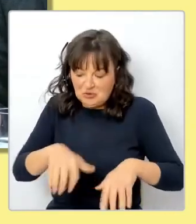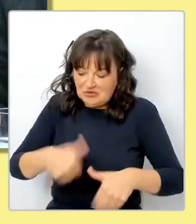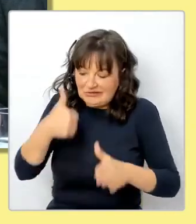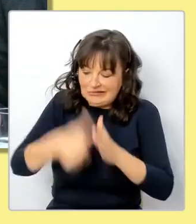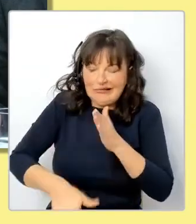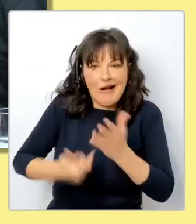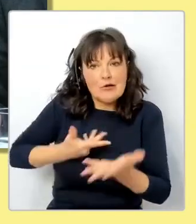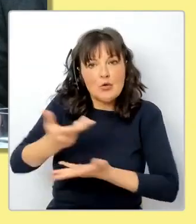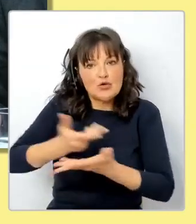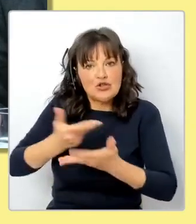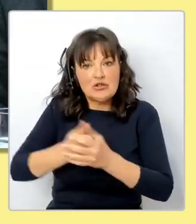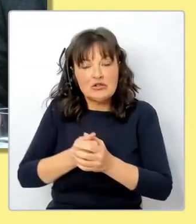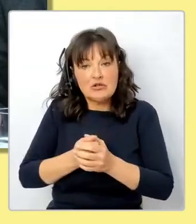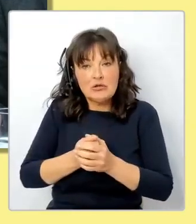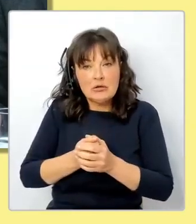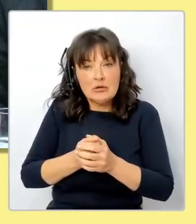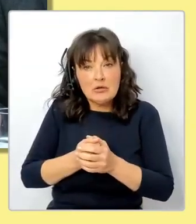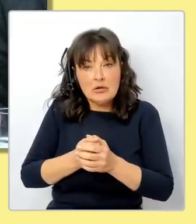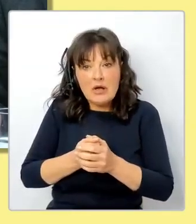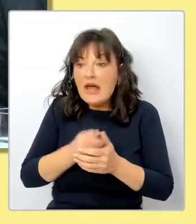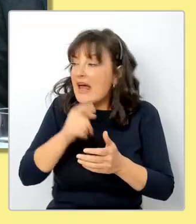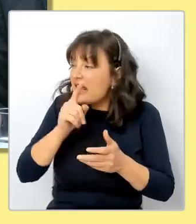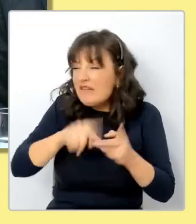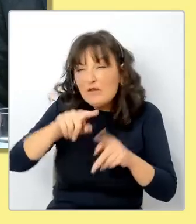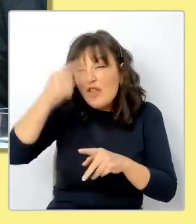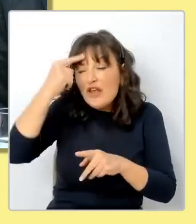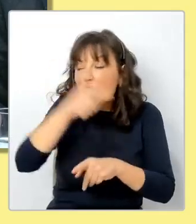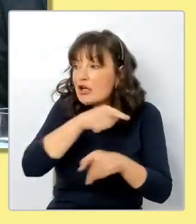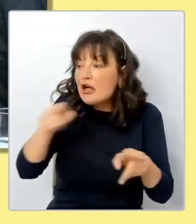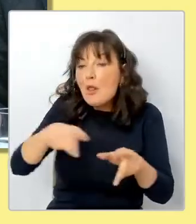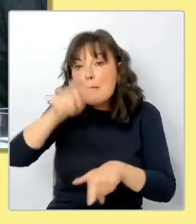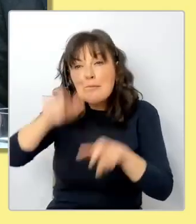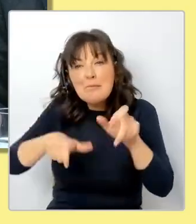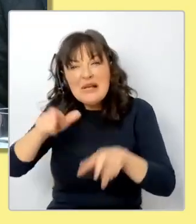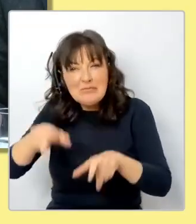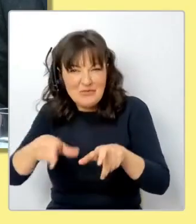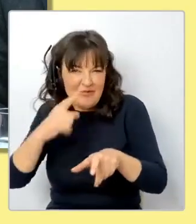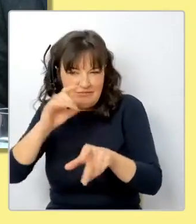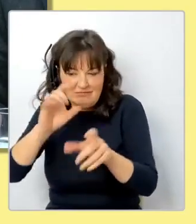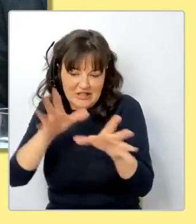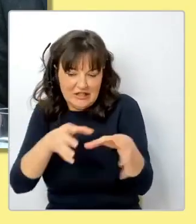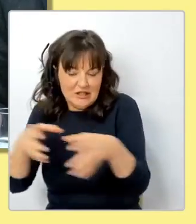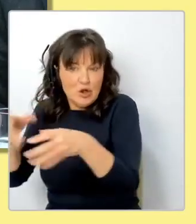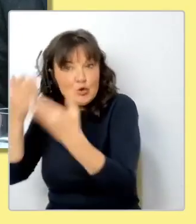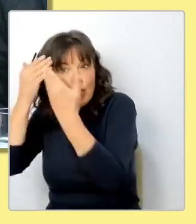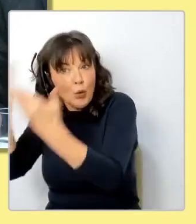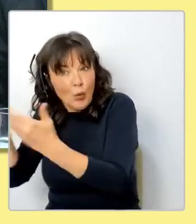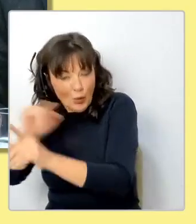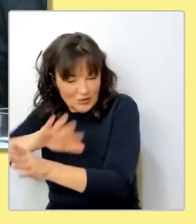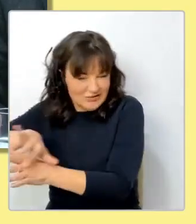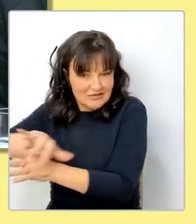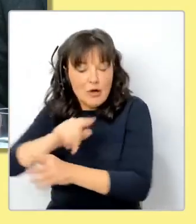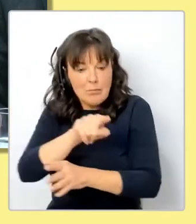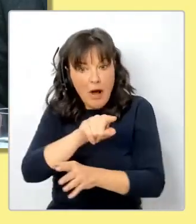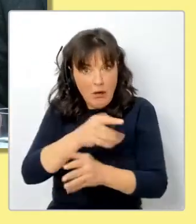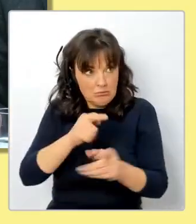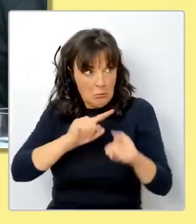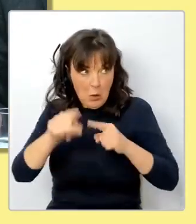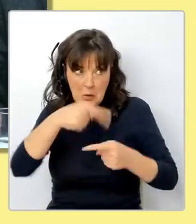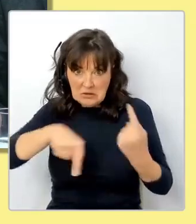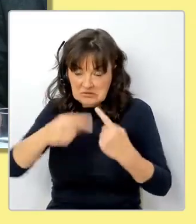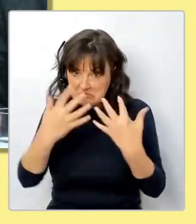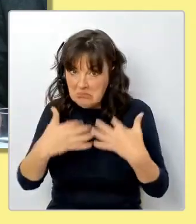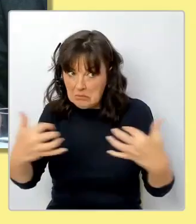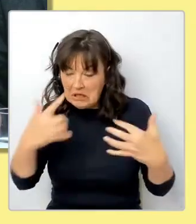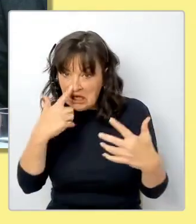if you strip out the don't knows, the majority of the public also agree with it. So I think this is gaining traction. I think many